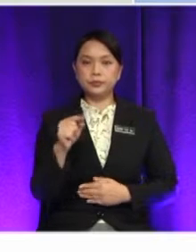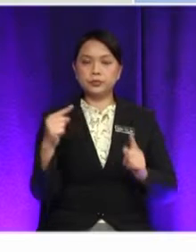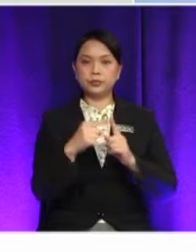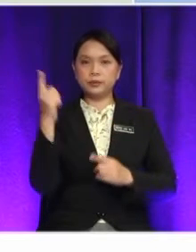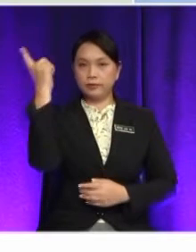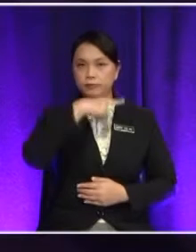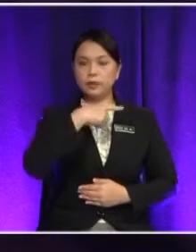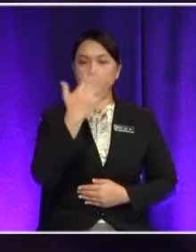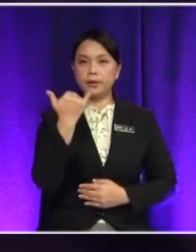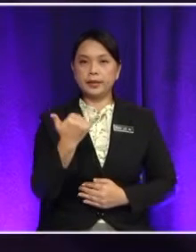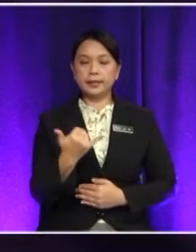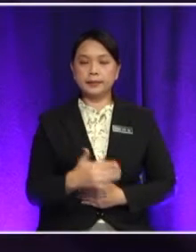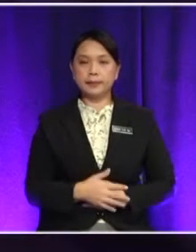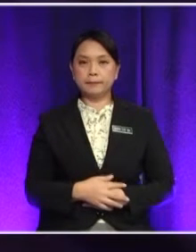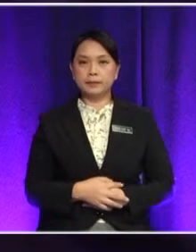the front, Lily?